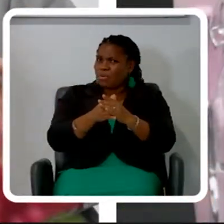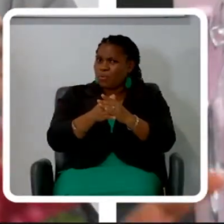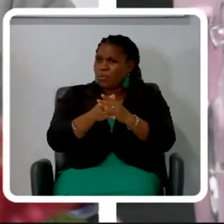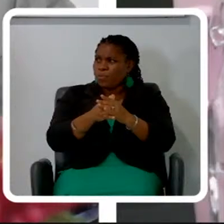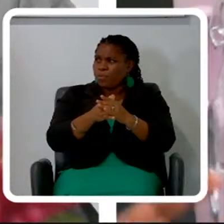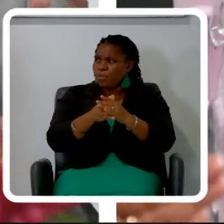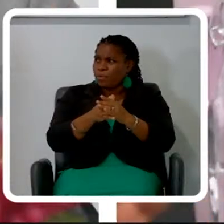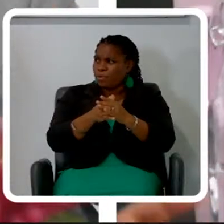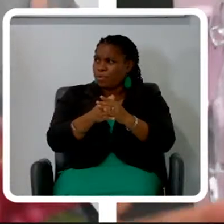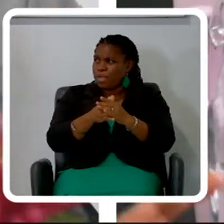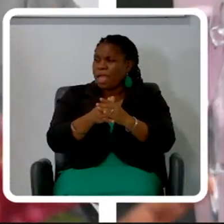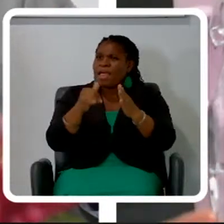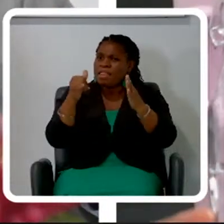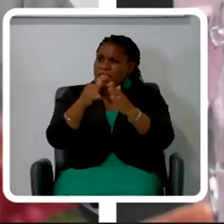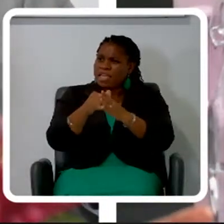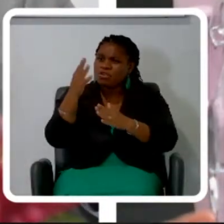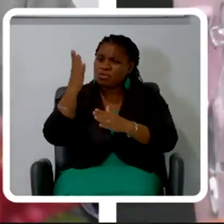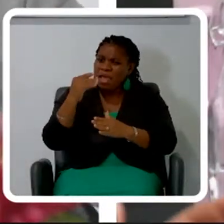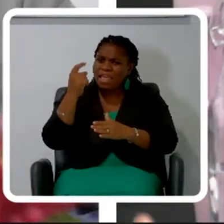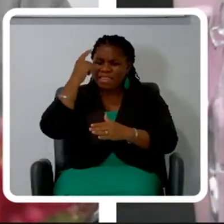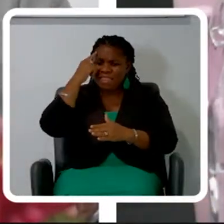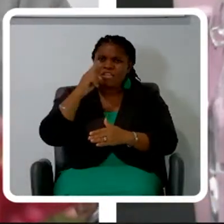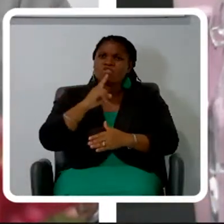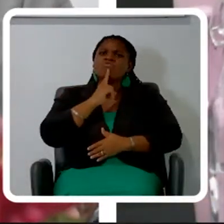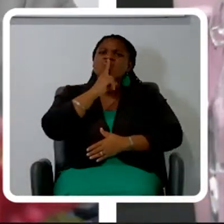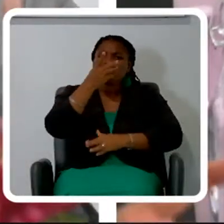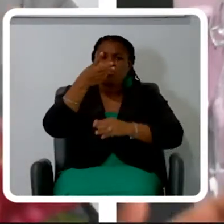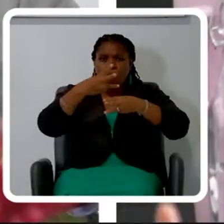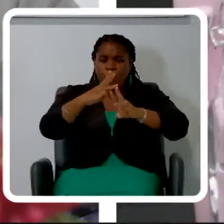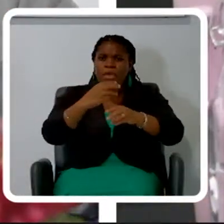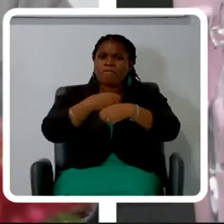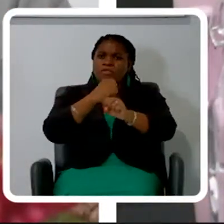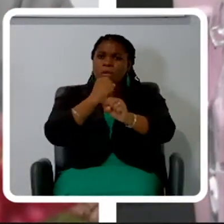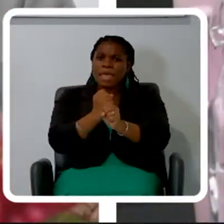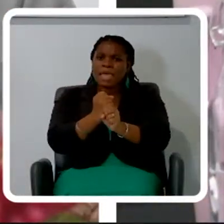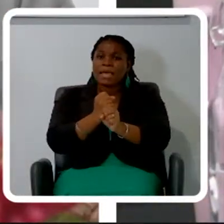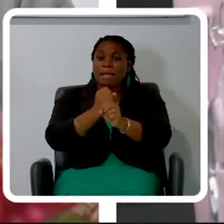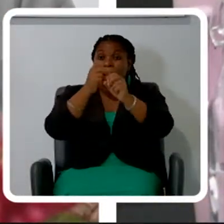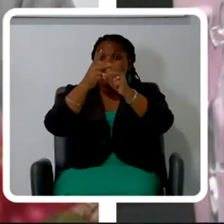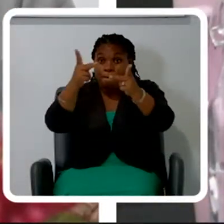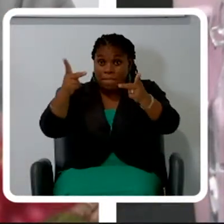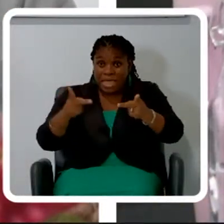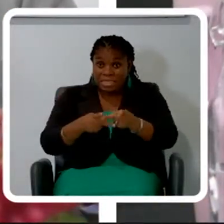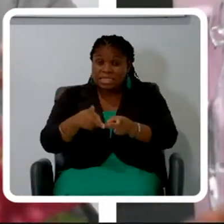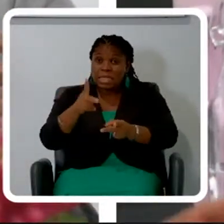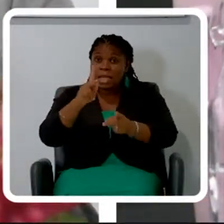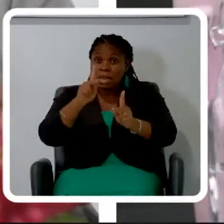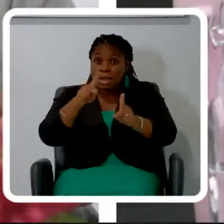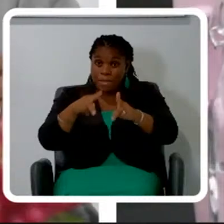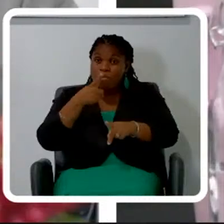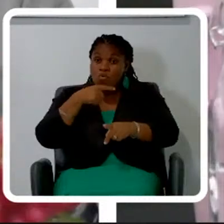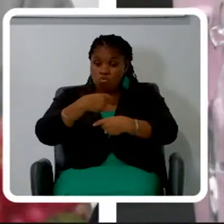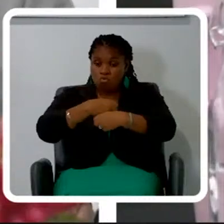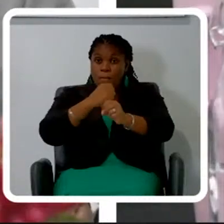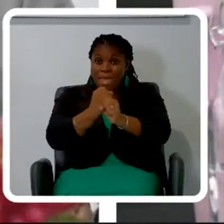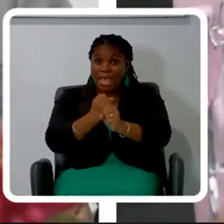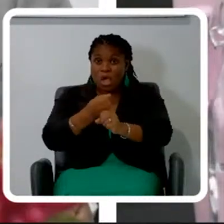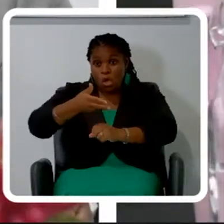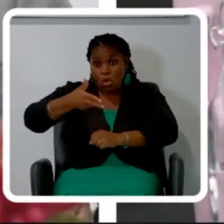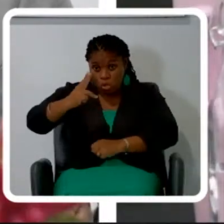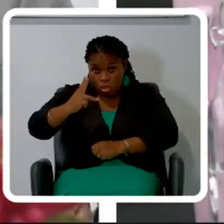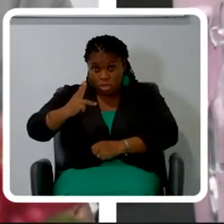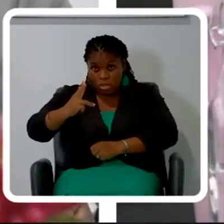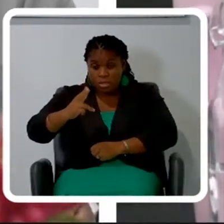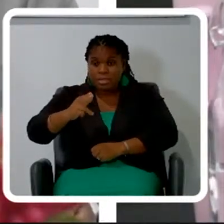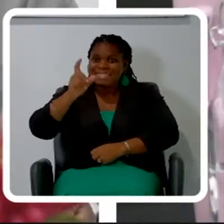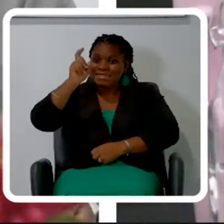real way of holding the gun manufacturers responsible. Take them to court and seek redress, because